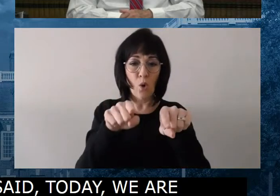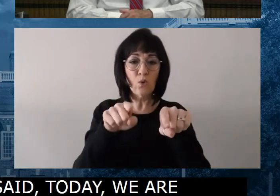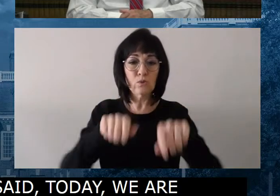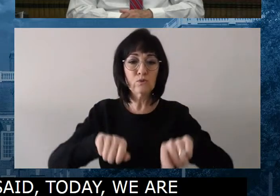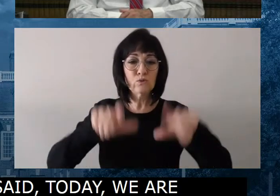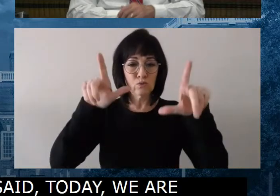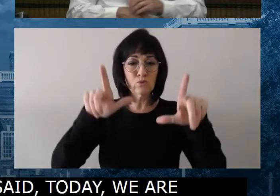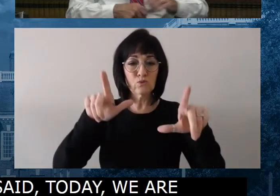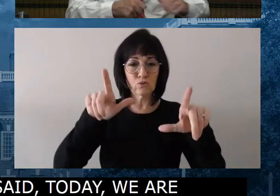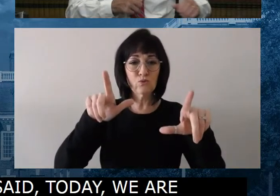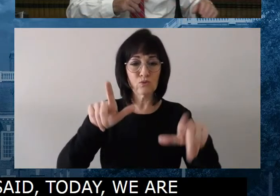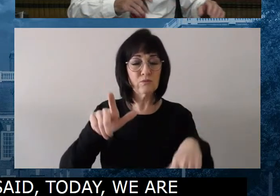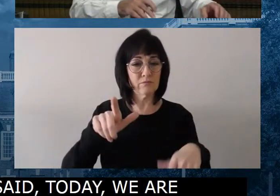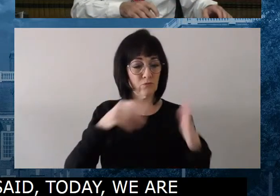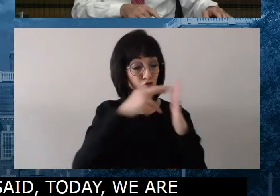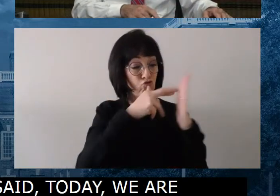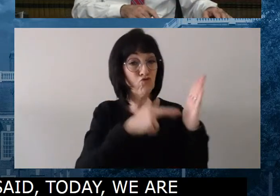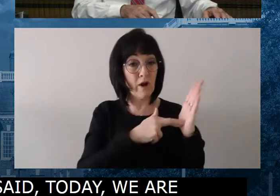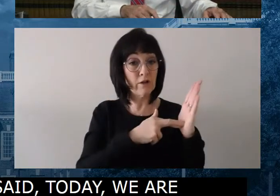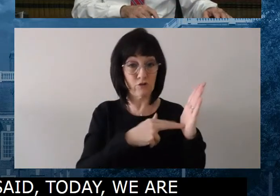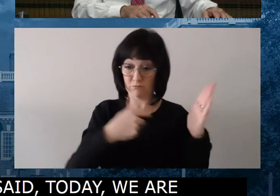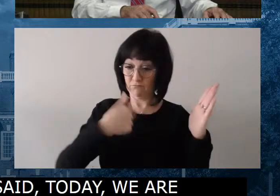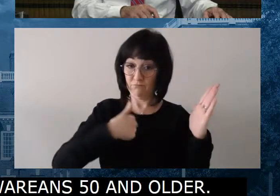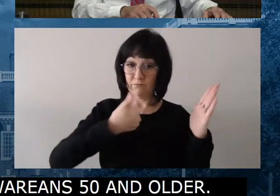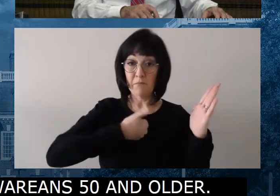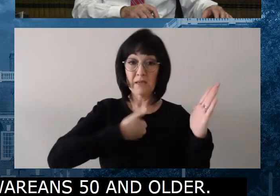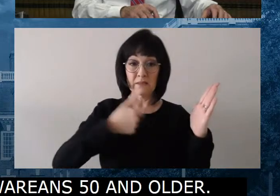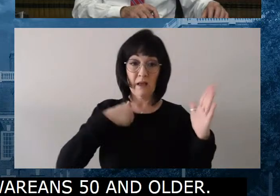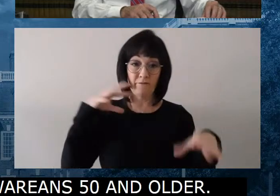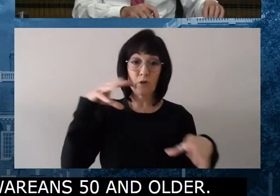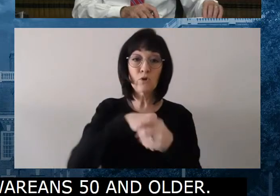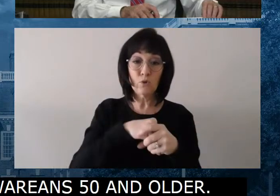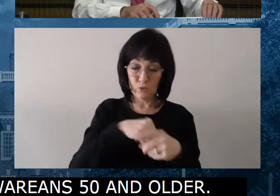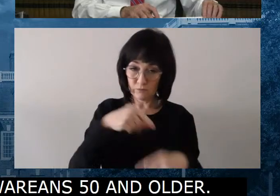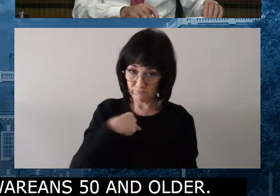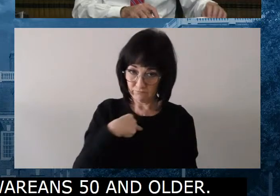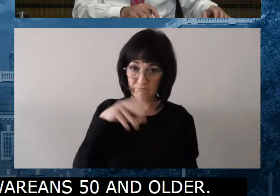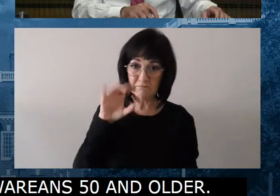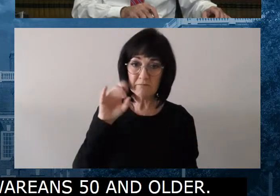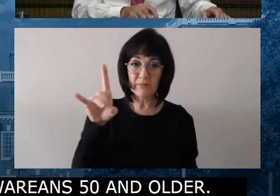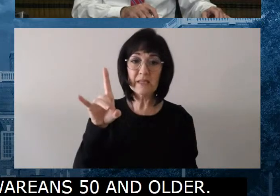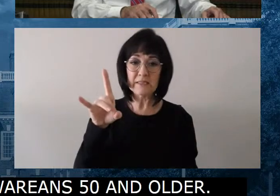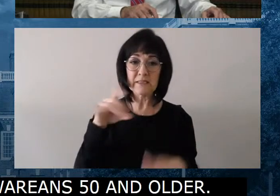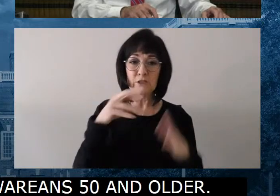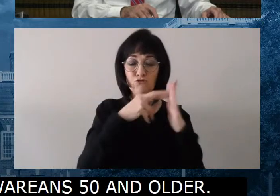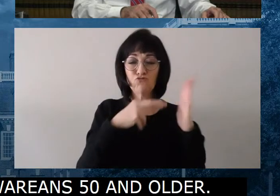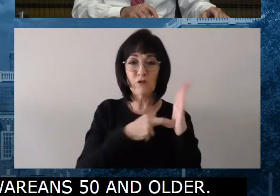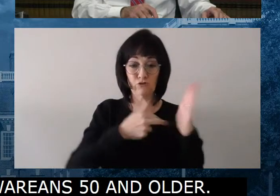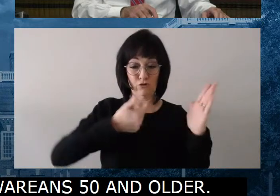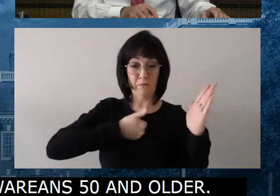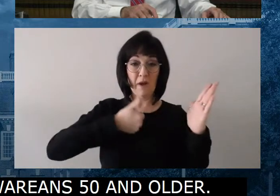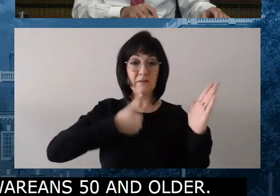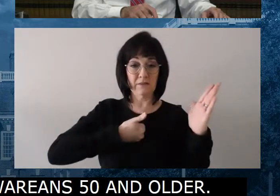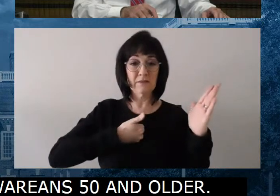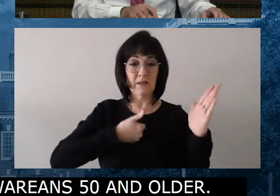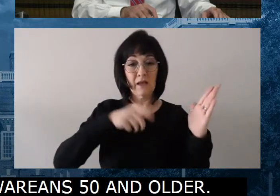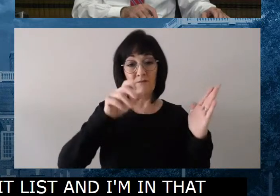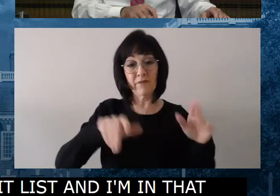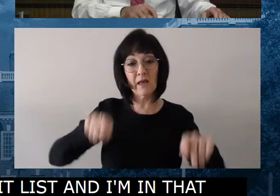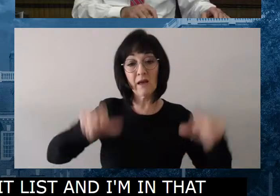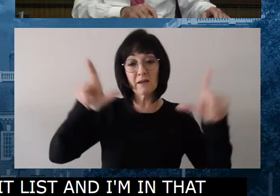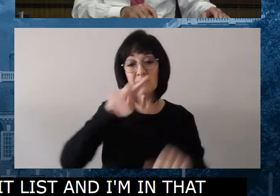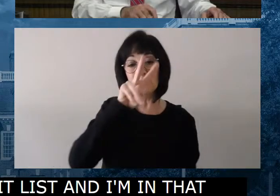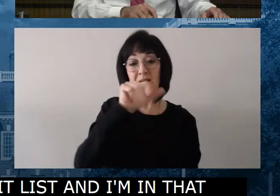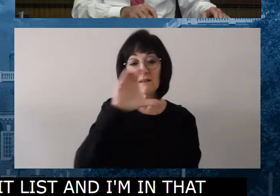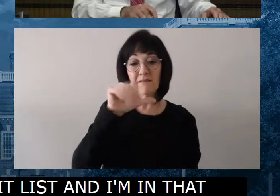that population and did take the opportunity to sign up earlier today. There's the sign up website,